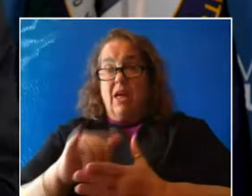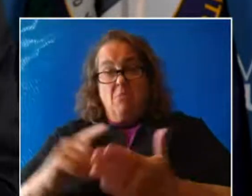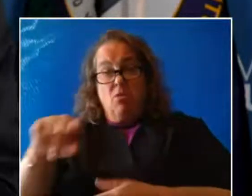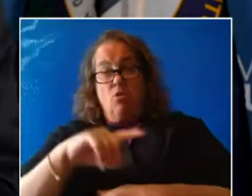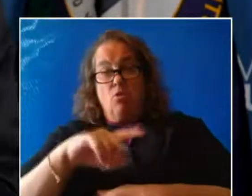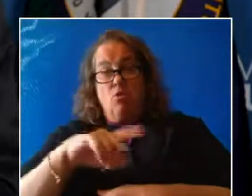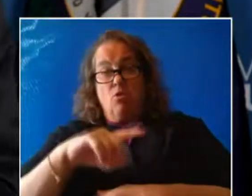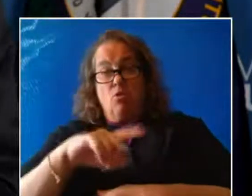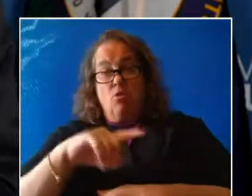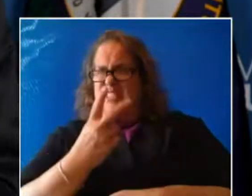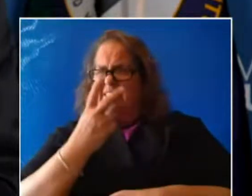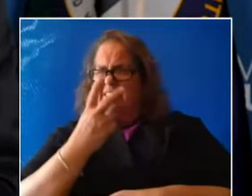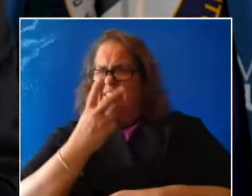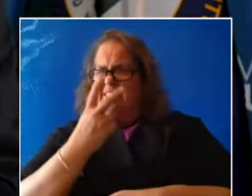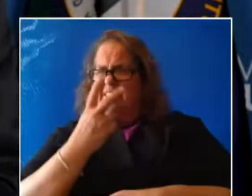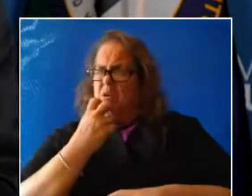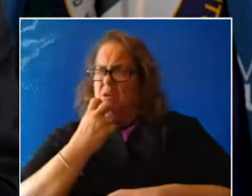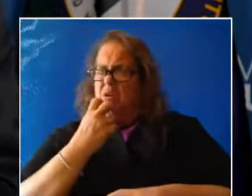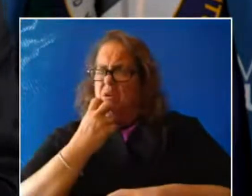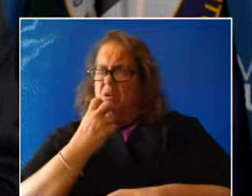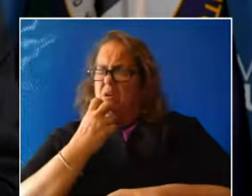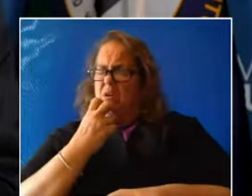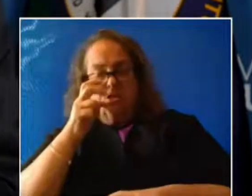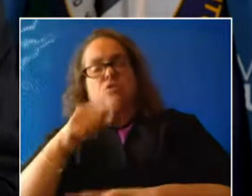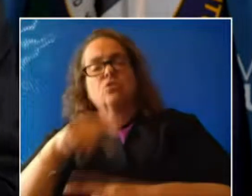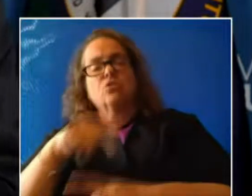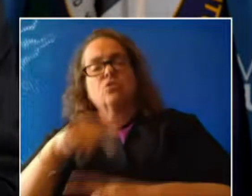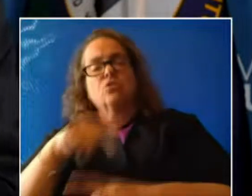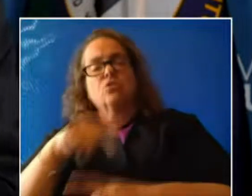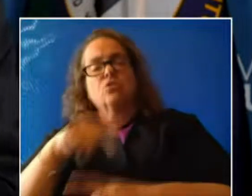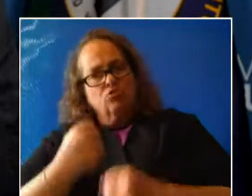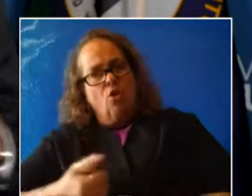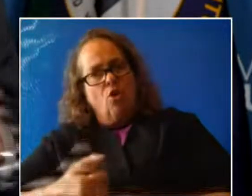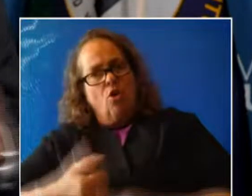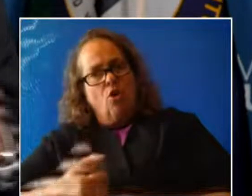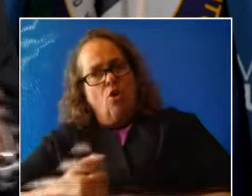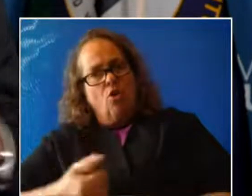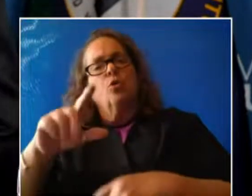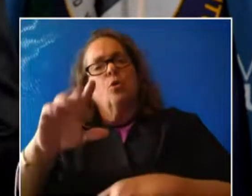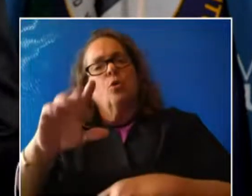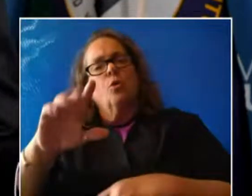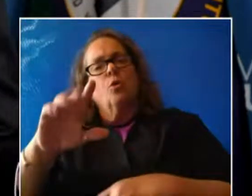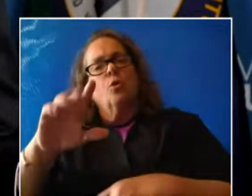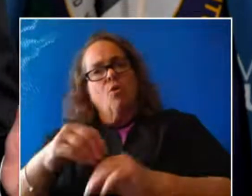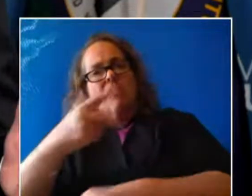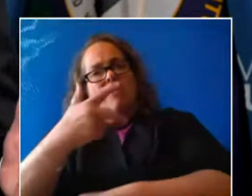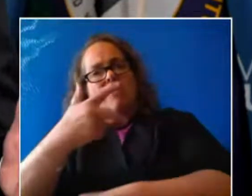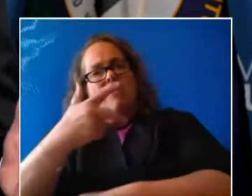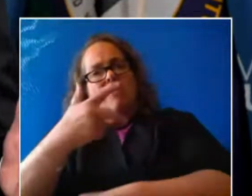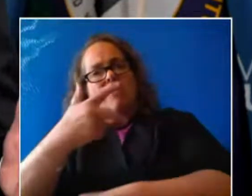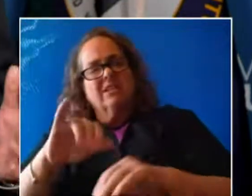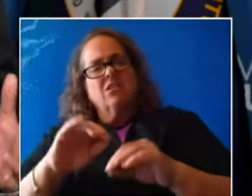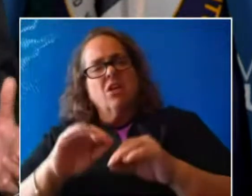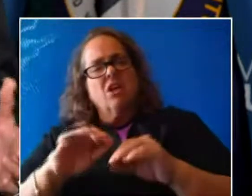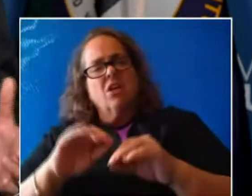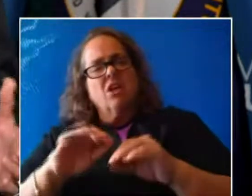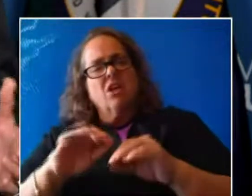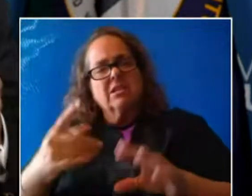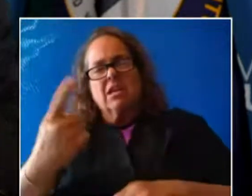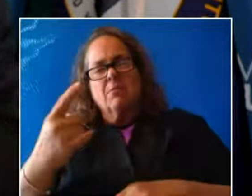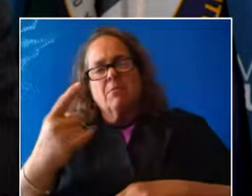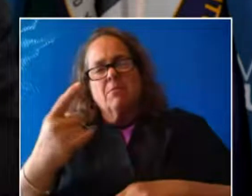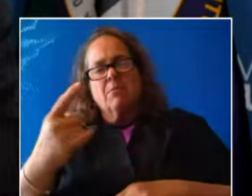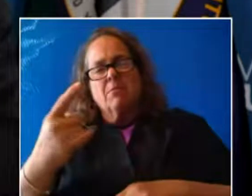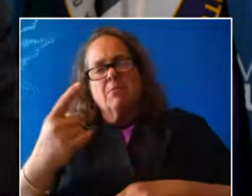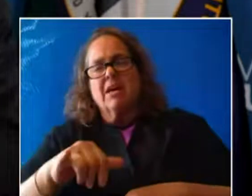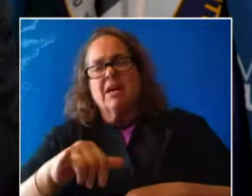to be stronger on the need to get vaccinated. Obviously, that's something that's not in my control, but I can encourage. I